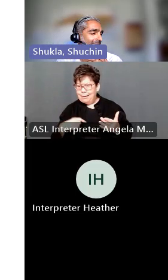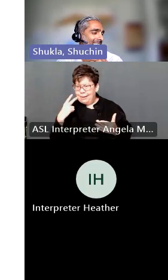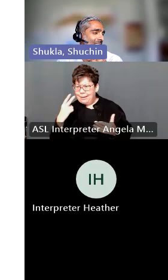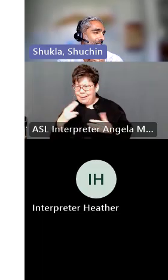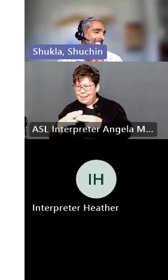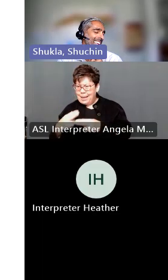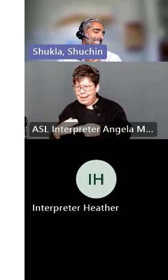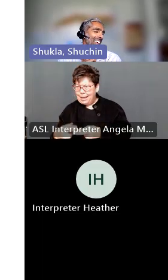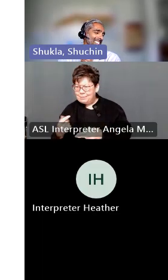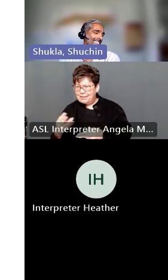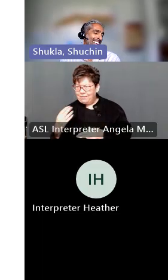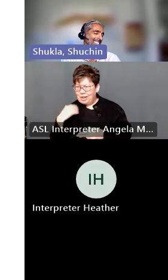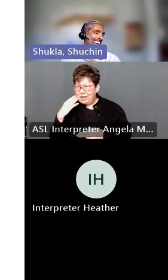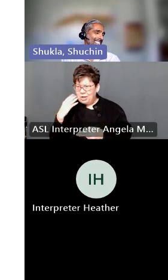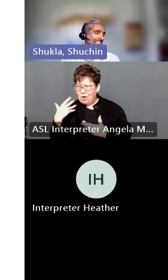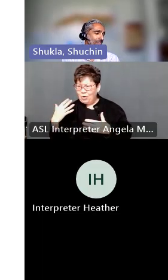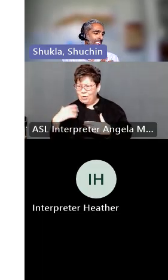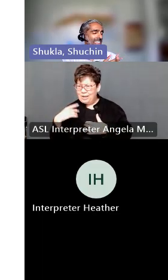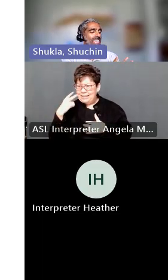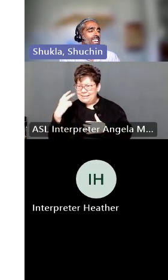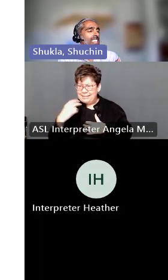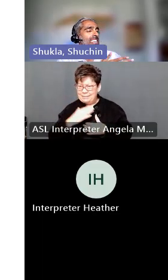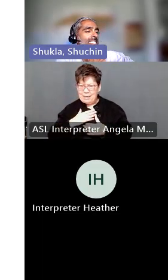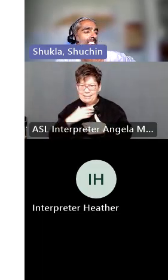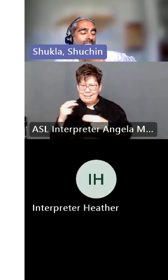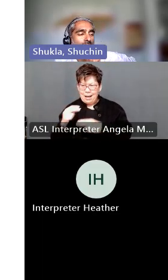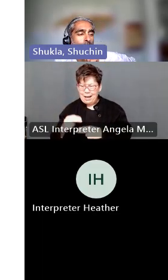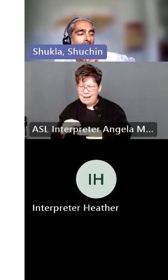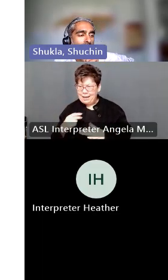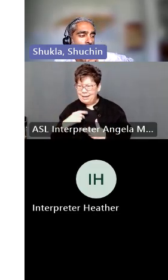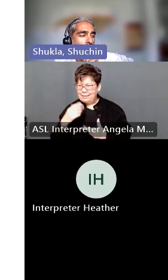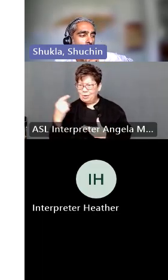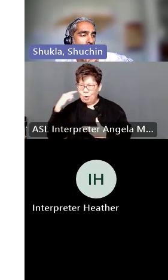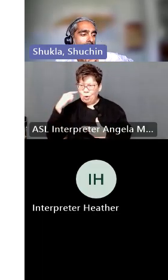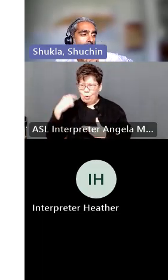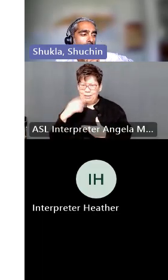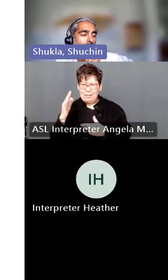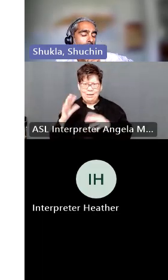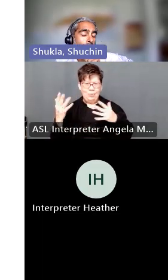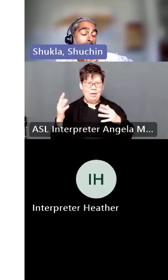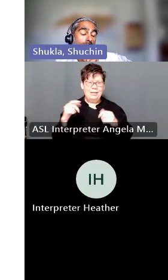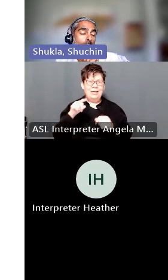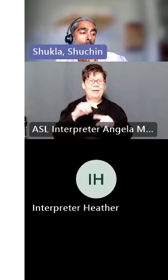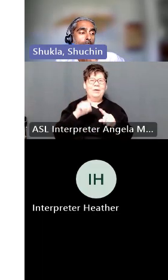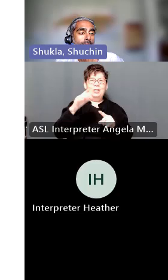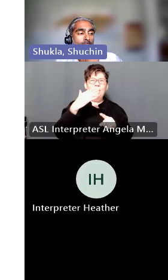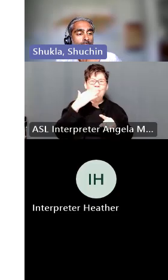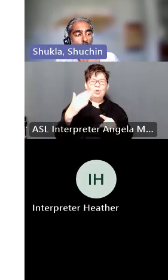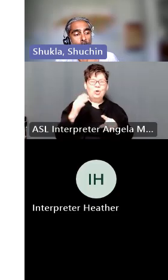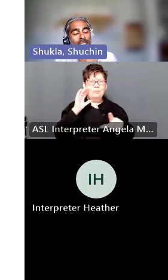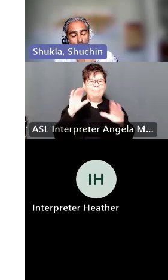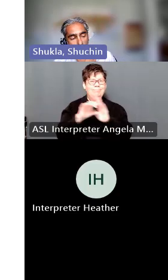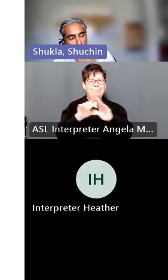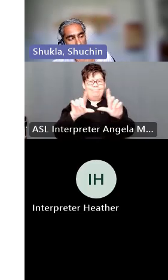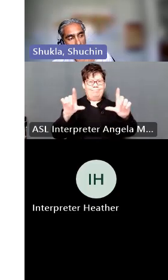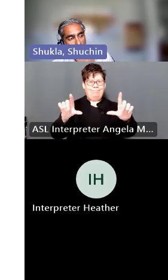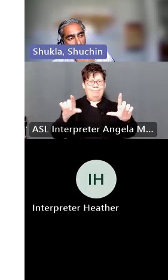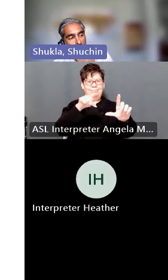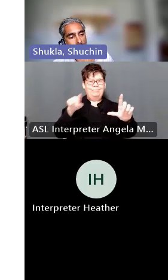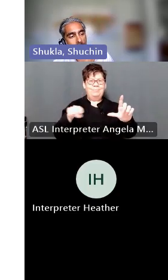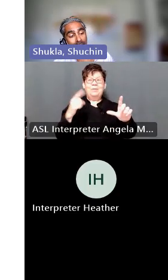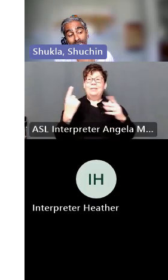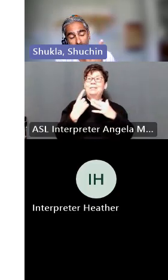me speak, so I've seen my slides a lot of times, but this is a good schematic of how someone who may